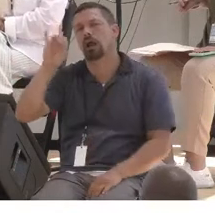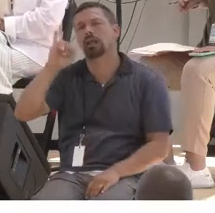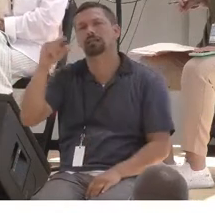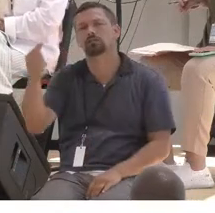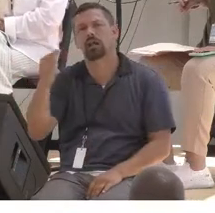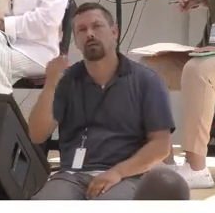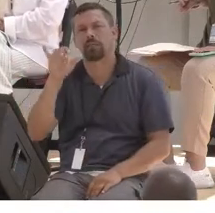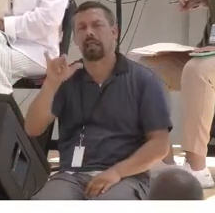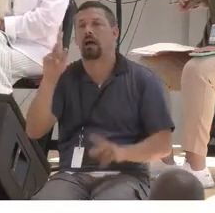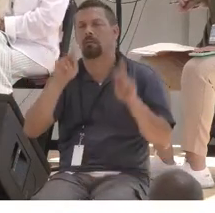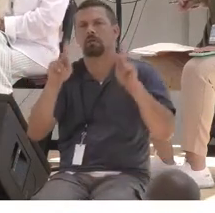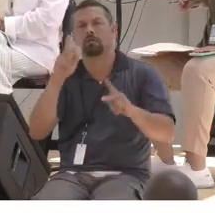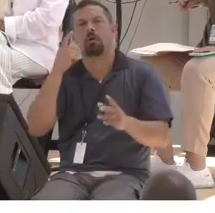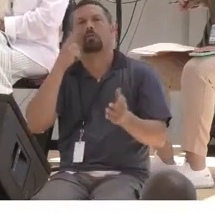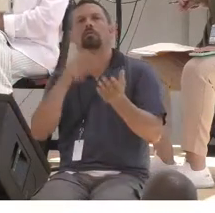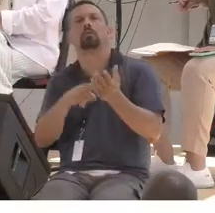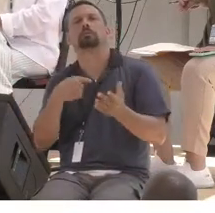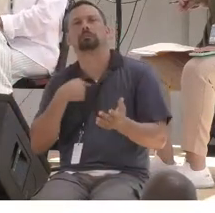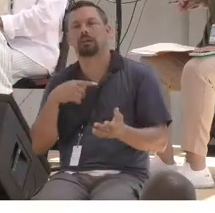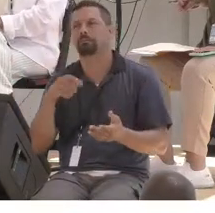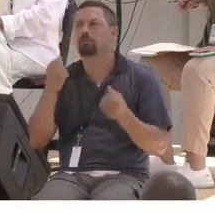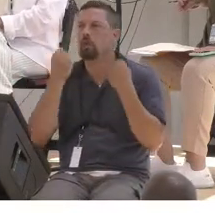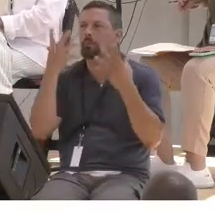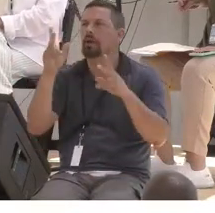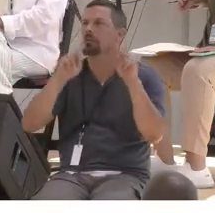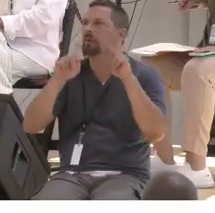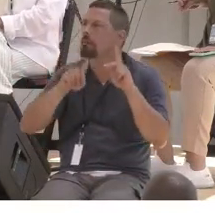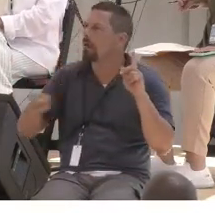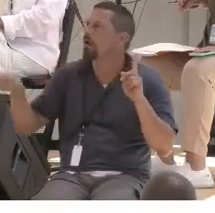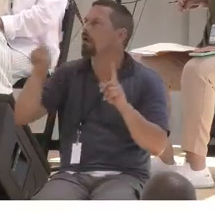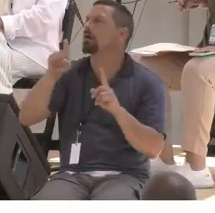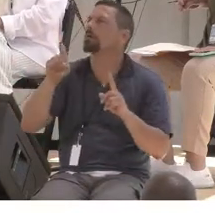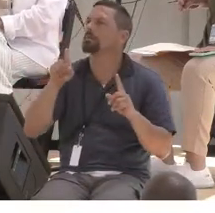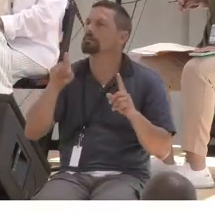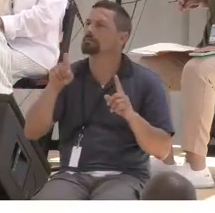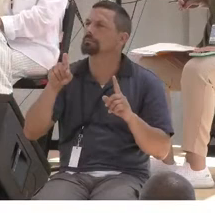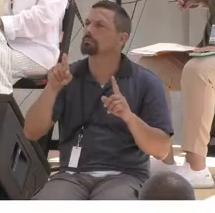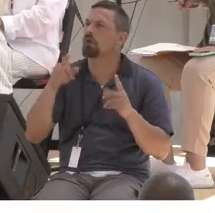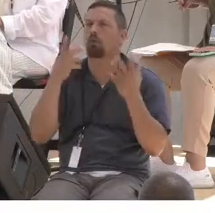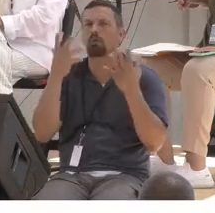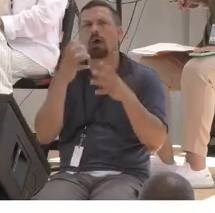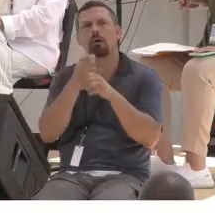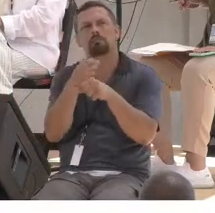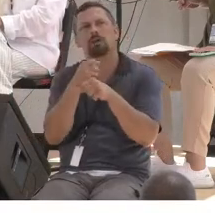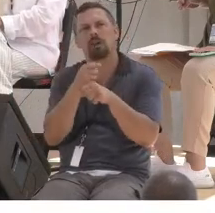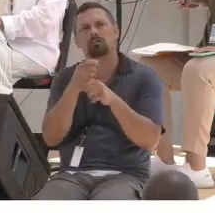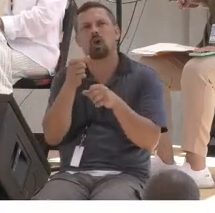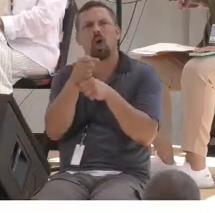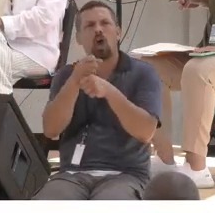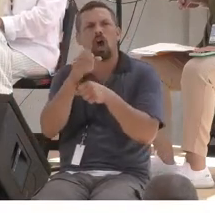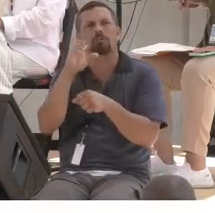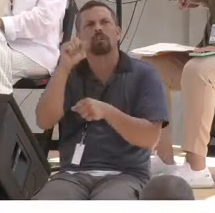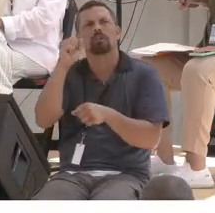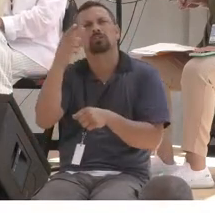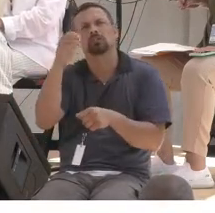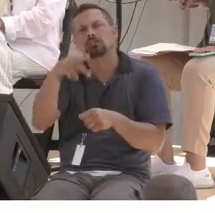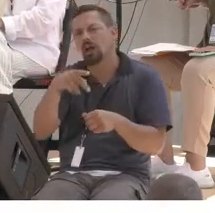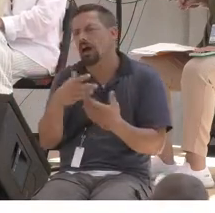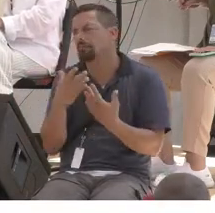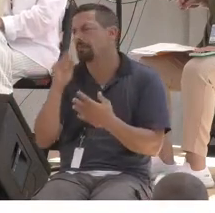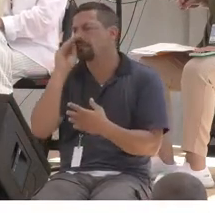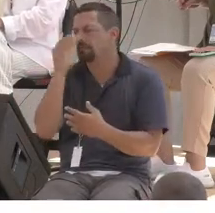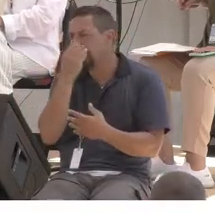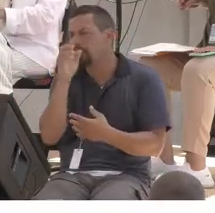started to know me. And so many people wanted production work for coffee shops and restaurants and flower